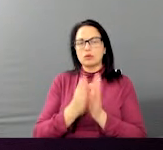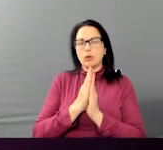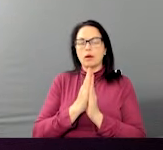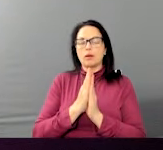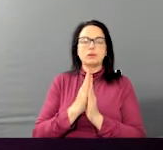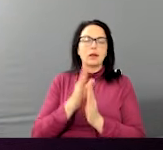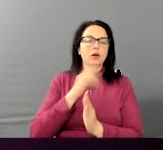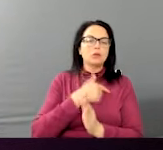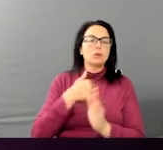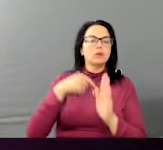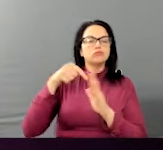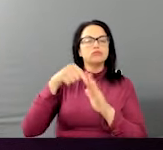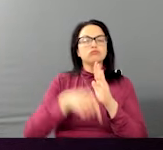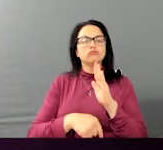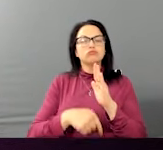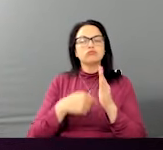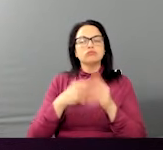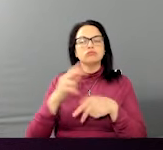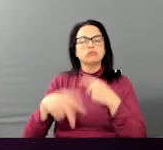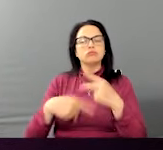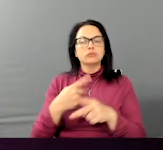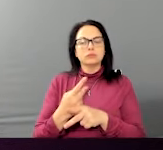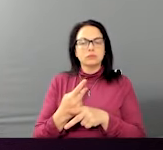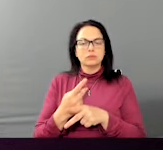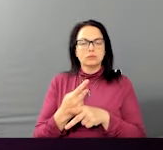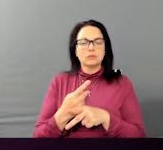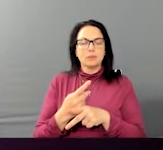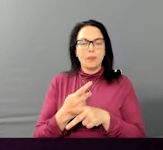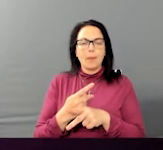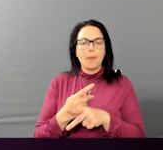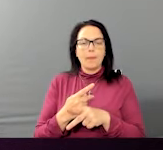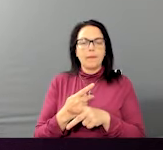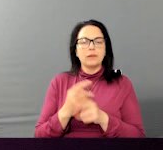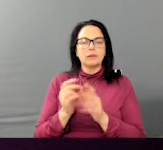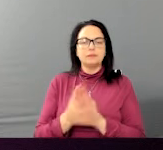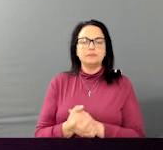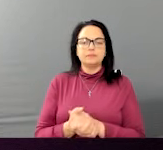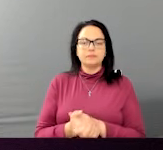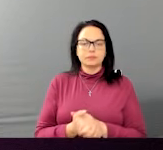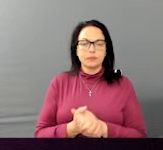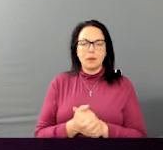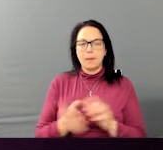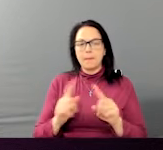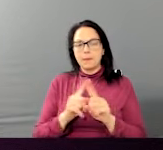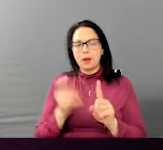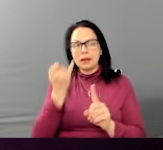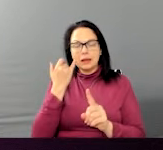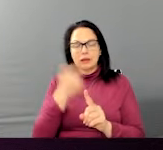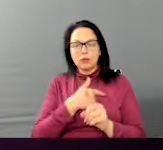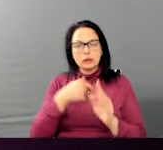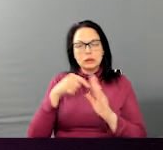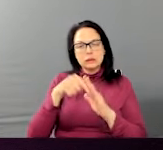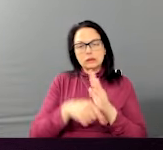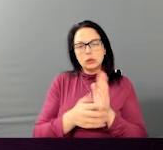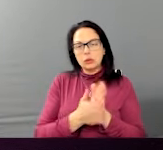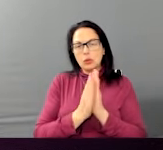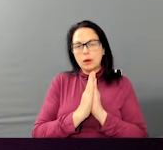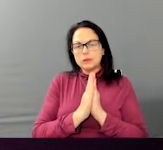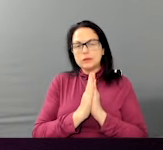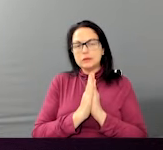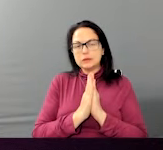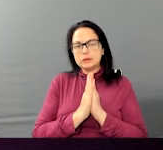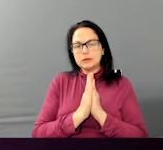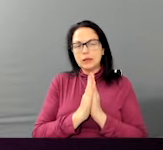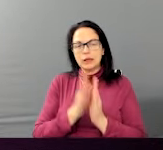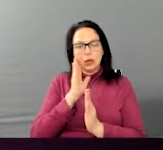type, here, let me bump that up. I forgot to double check that size, I apologize. But if we dive into the request object, then we're going